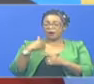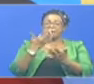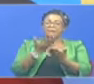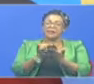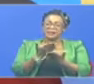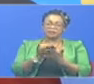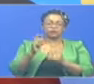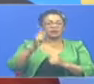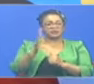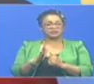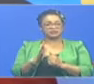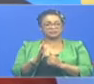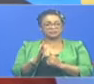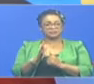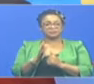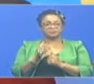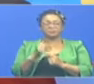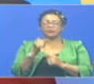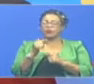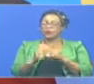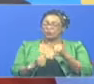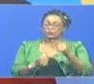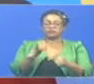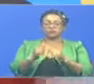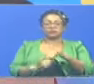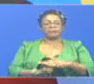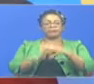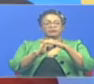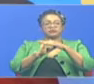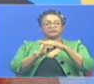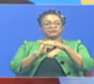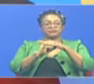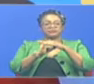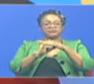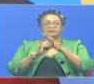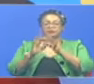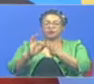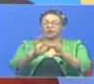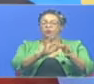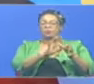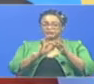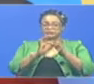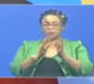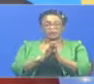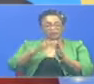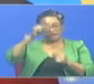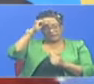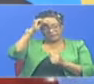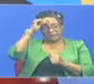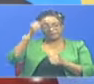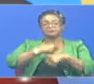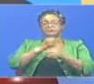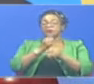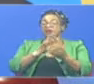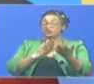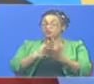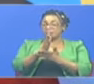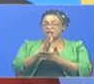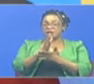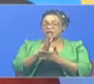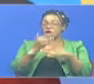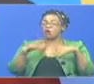Americans to continue to support and cooperate with the government to ensure compliance of